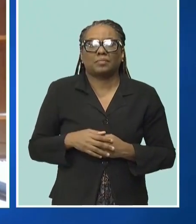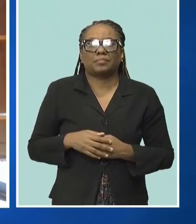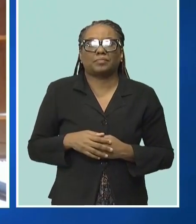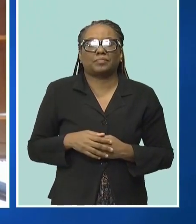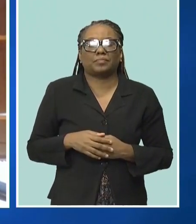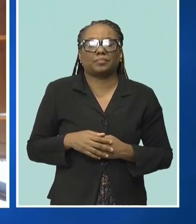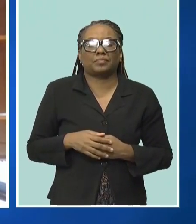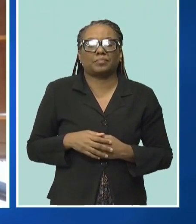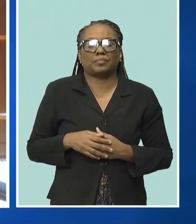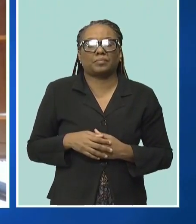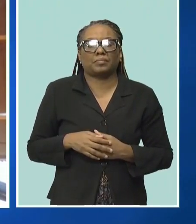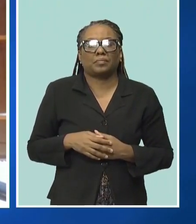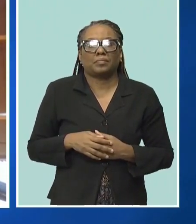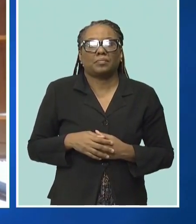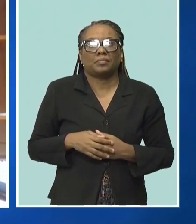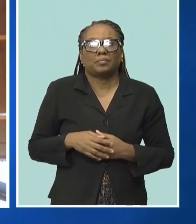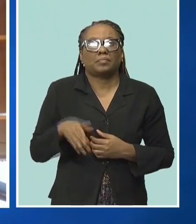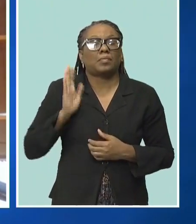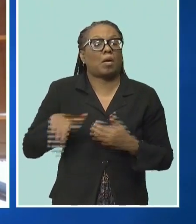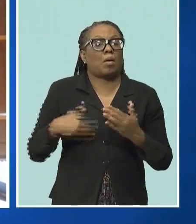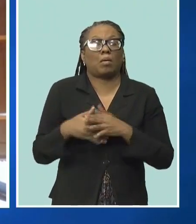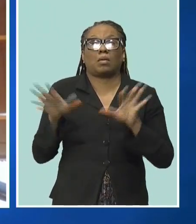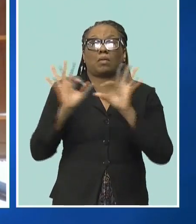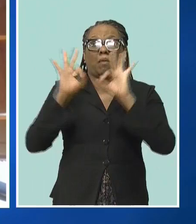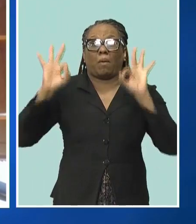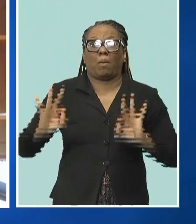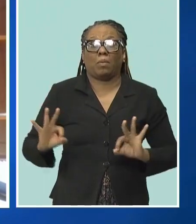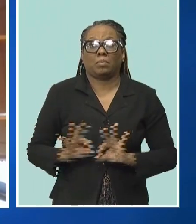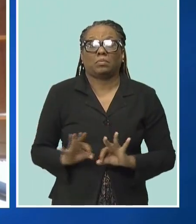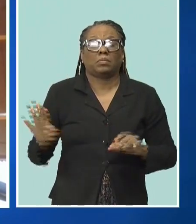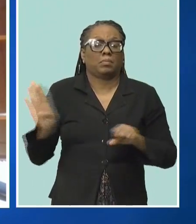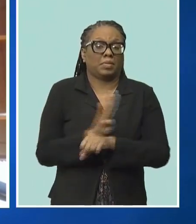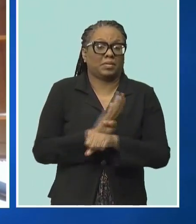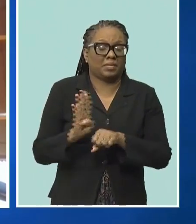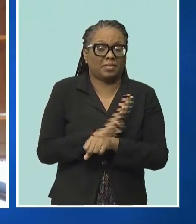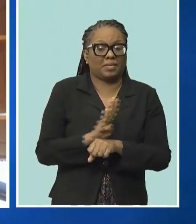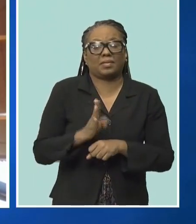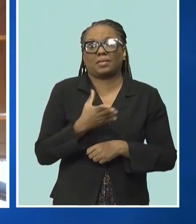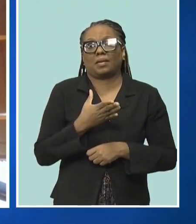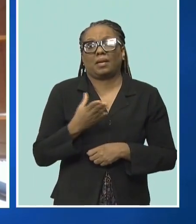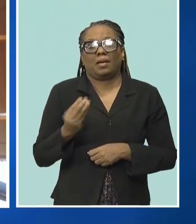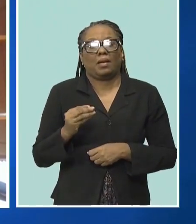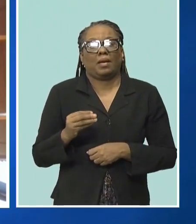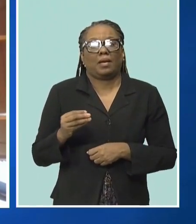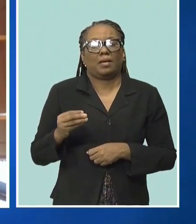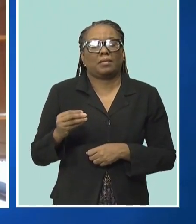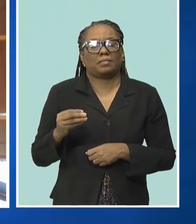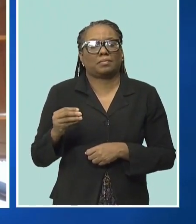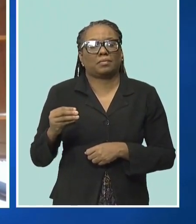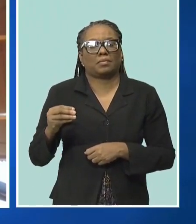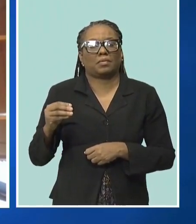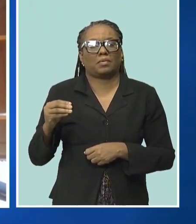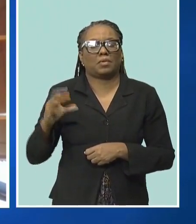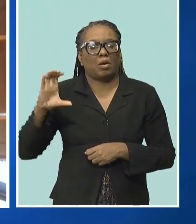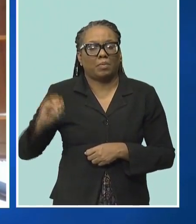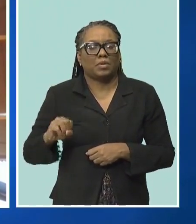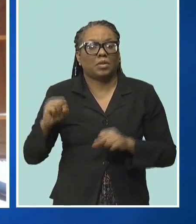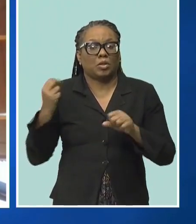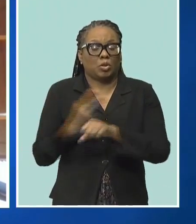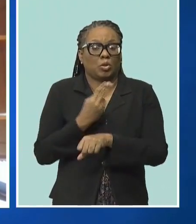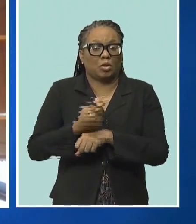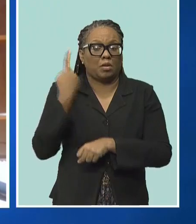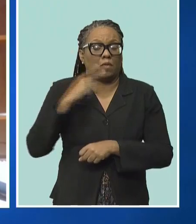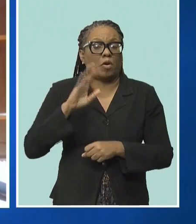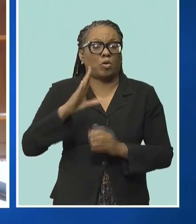forms that businesses are to use, organizations generally are to use in keeping records, they have